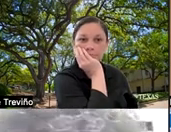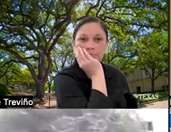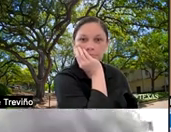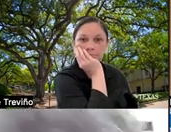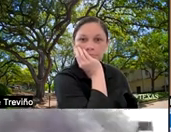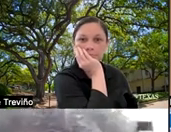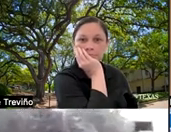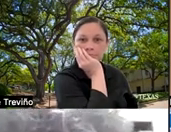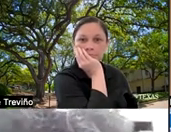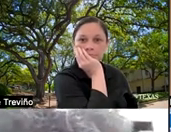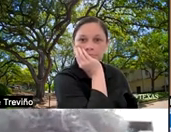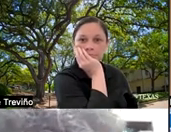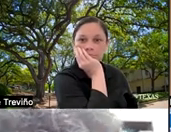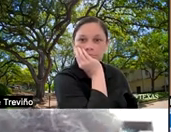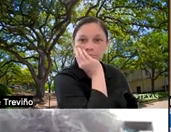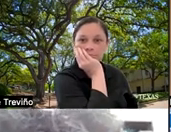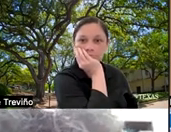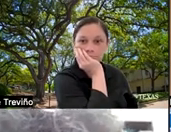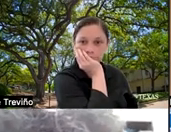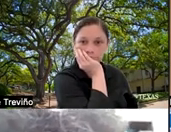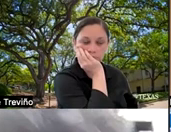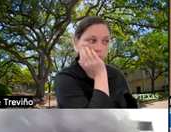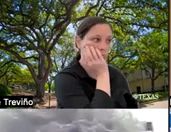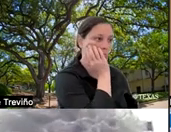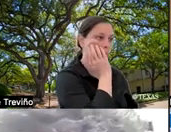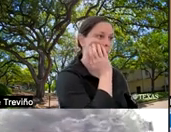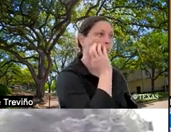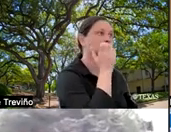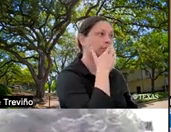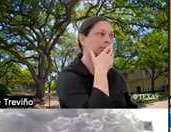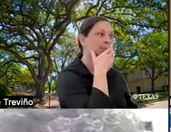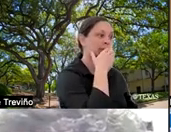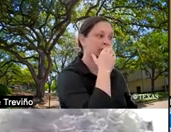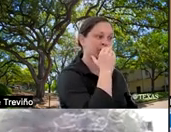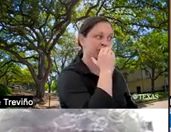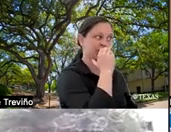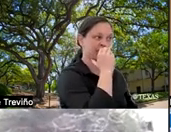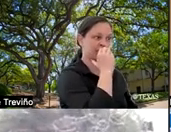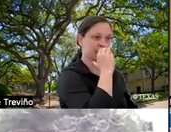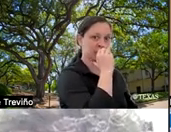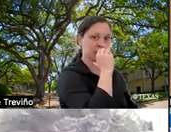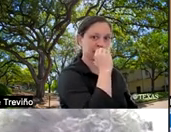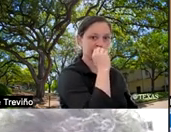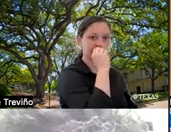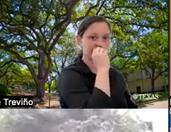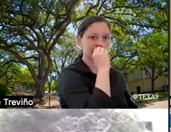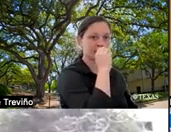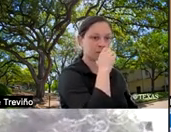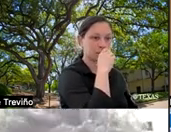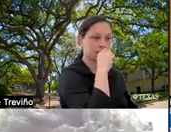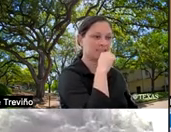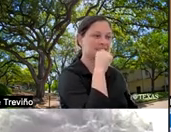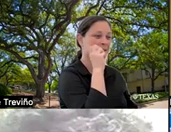full view of everybody's strategies and goals. It's a spreadsheet. Sorry to those who don't like spreadsheets or spreadsheet,